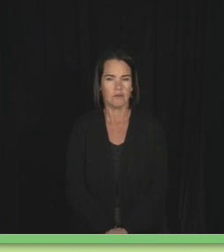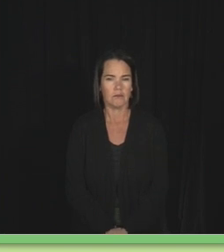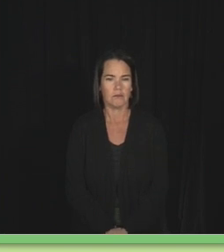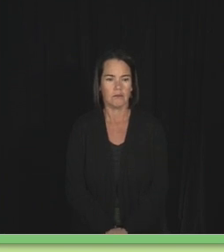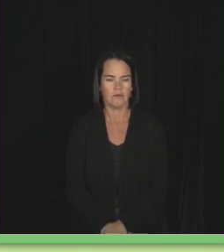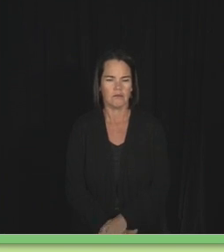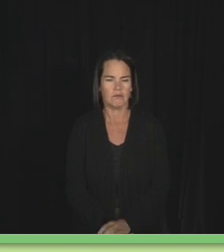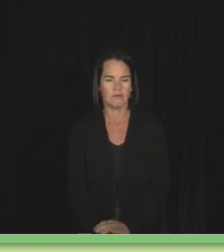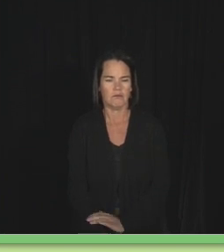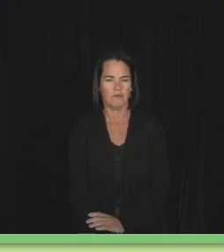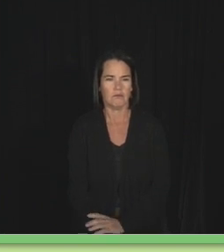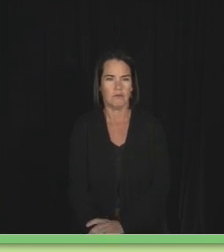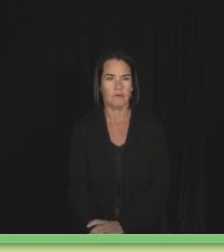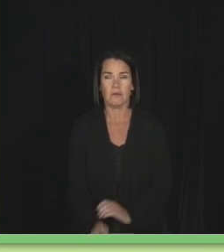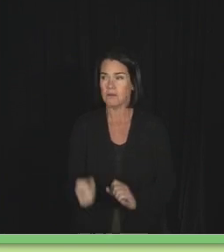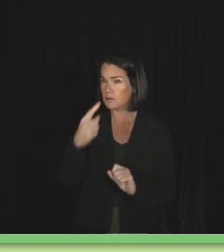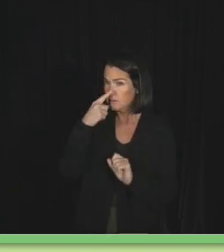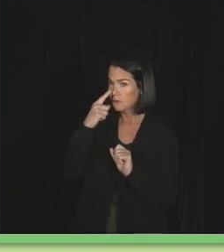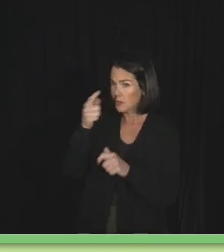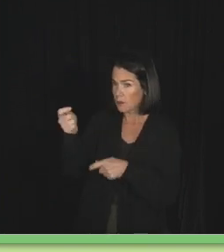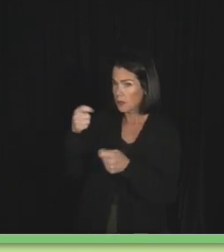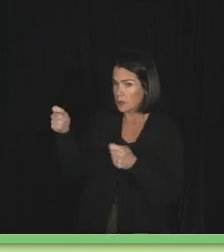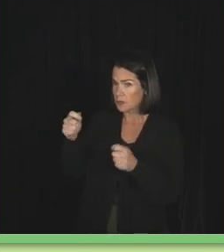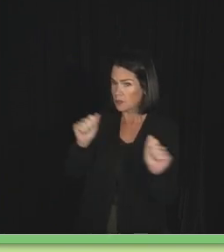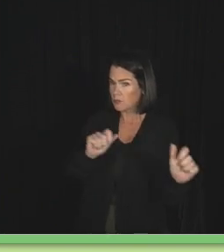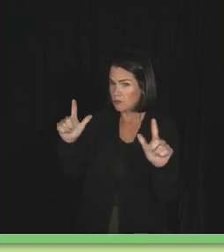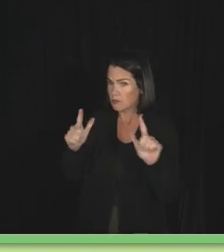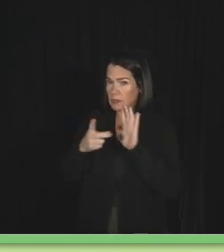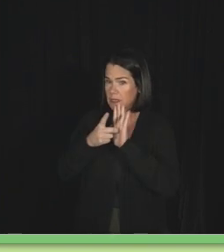Can we switch to the demo screen?